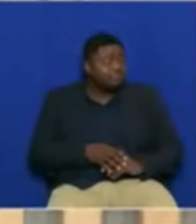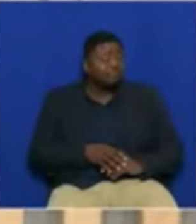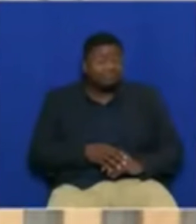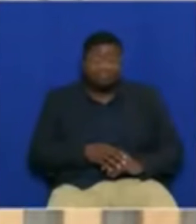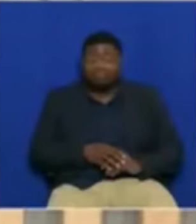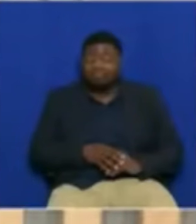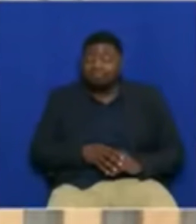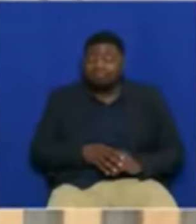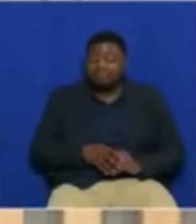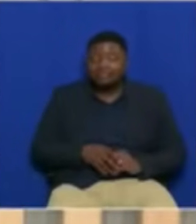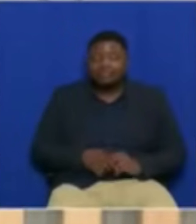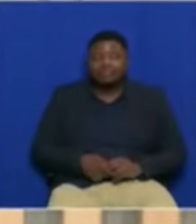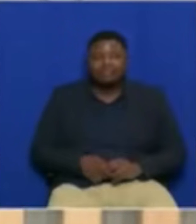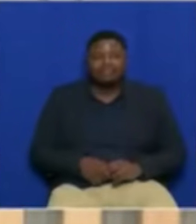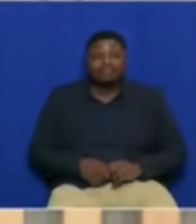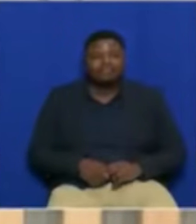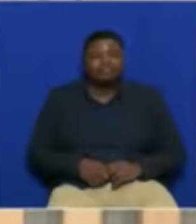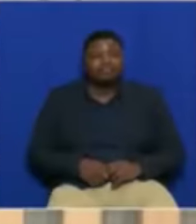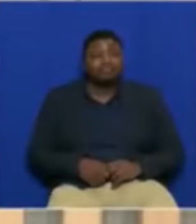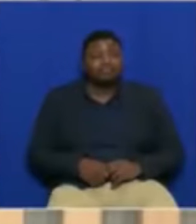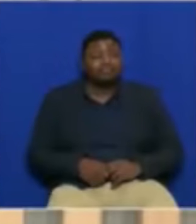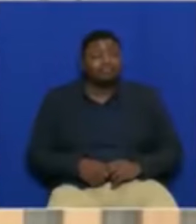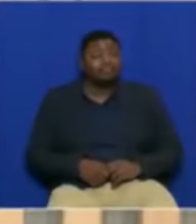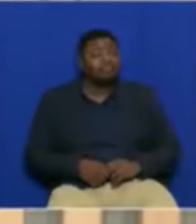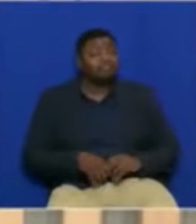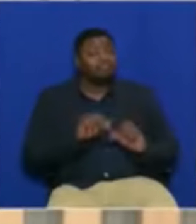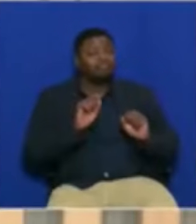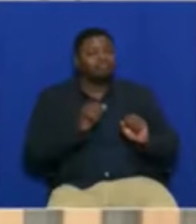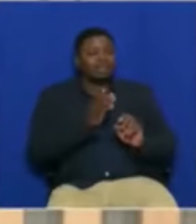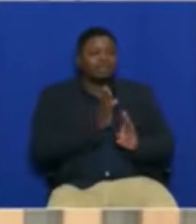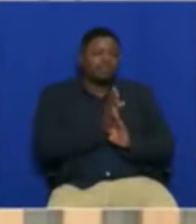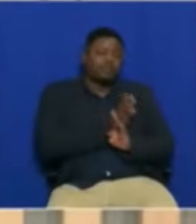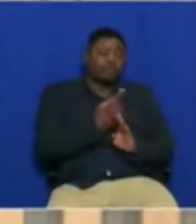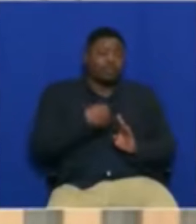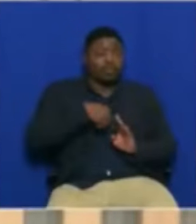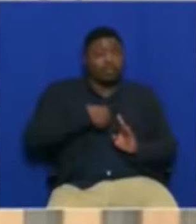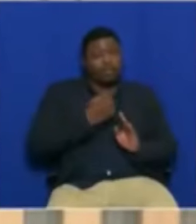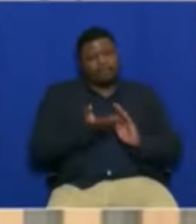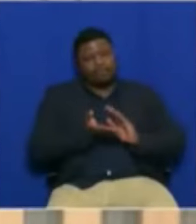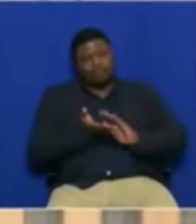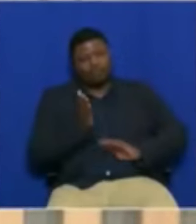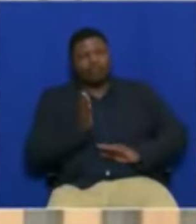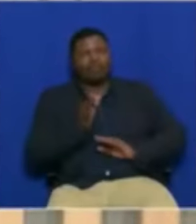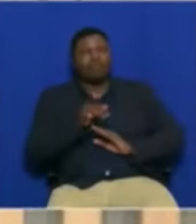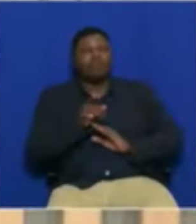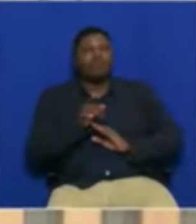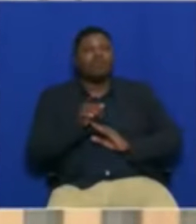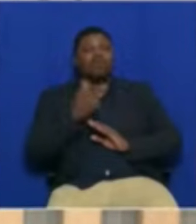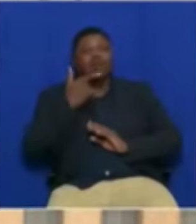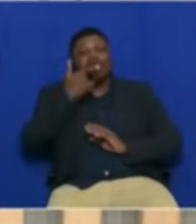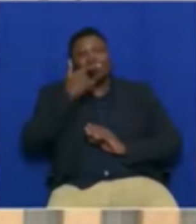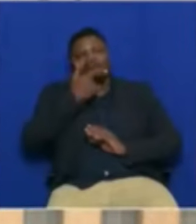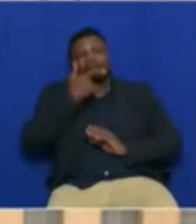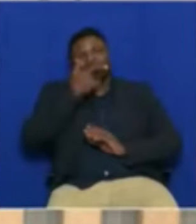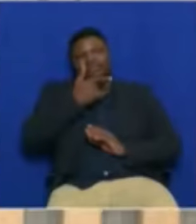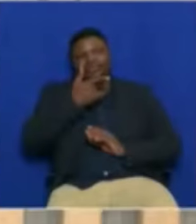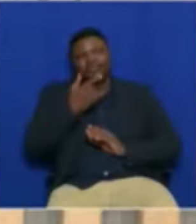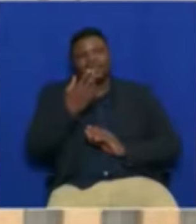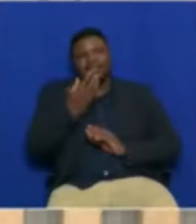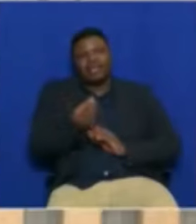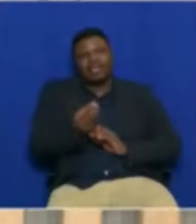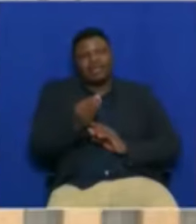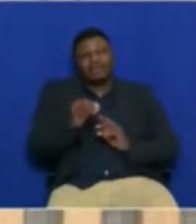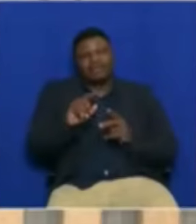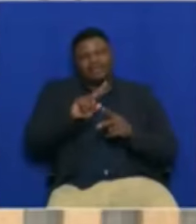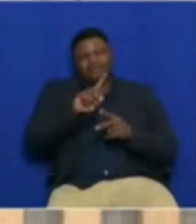Colonel, before we broke for lunch, there were two questions from